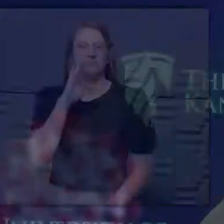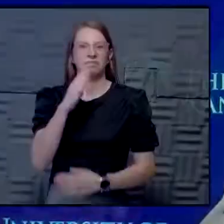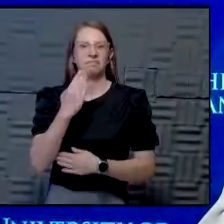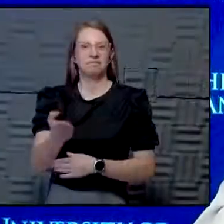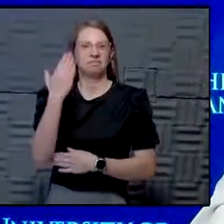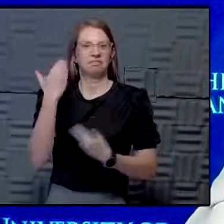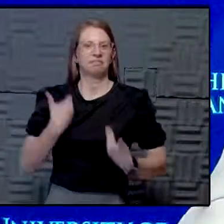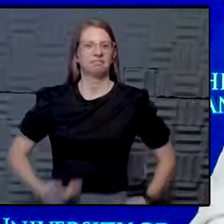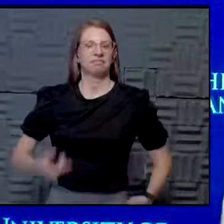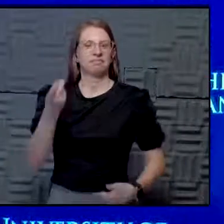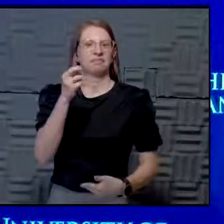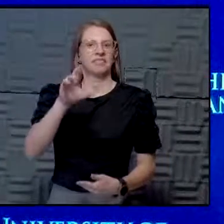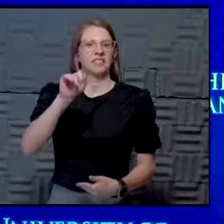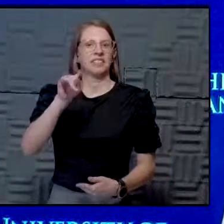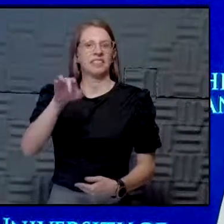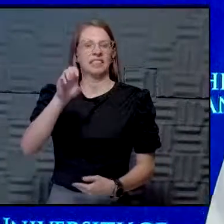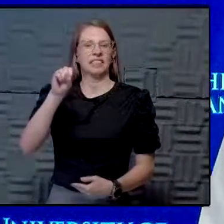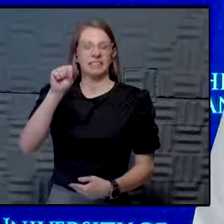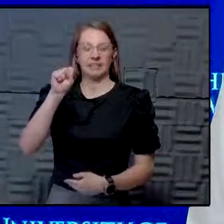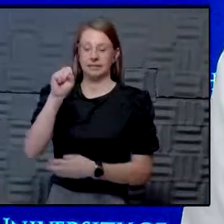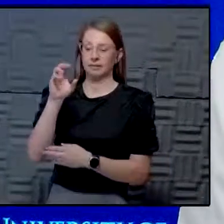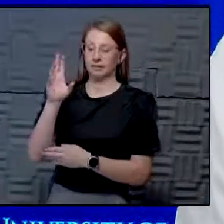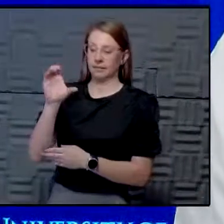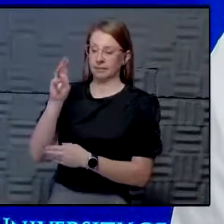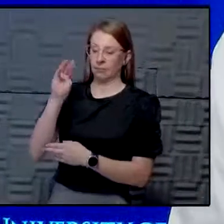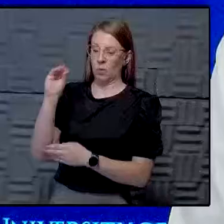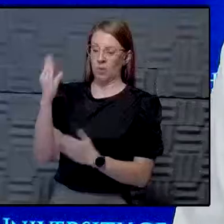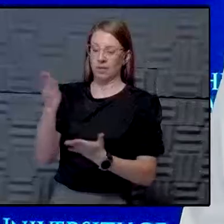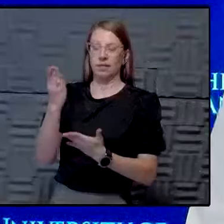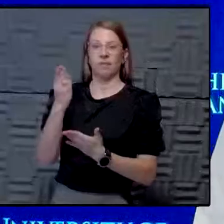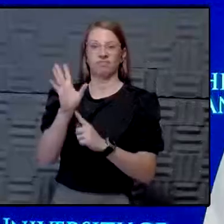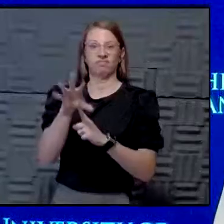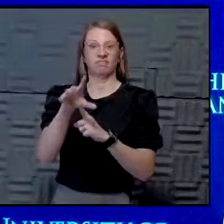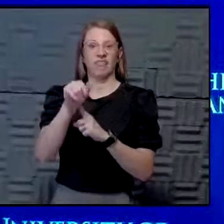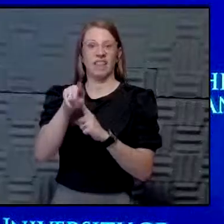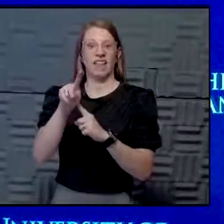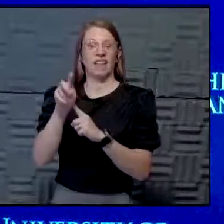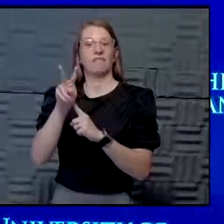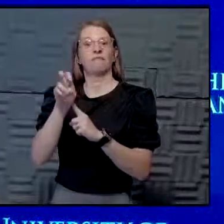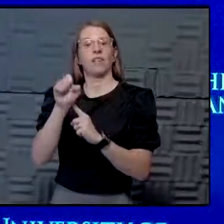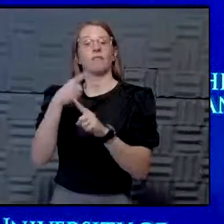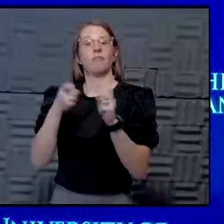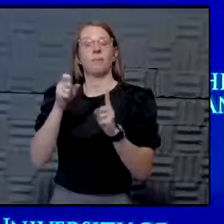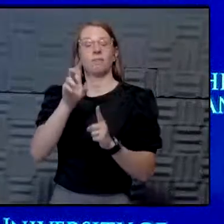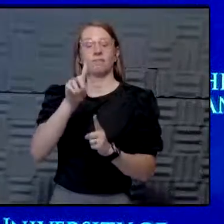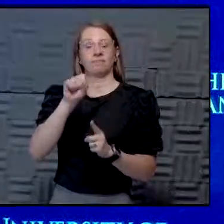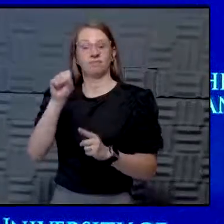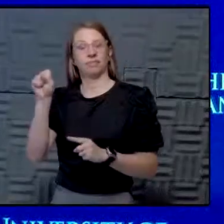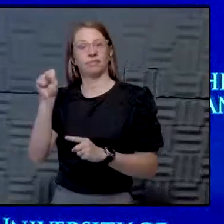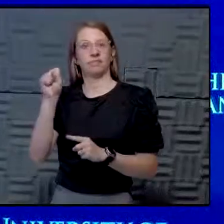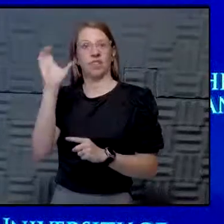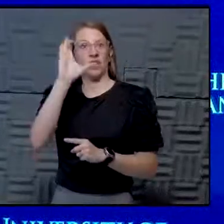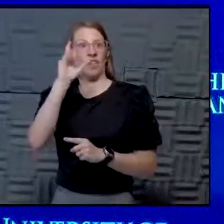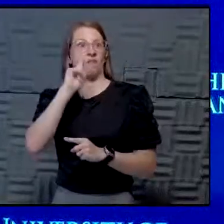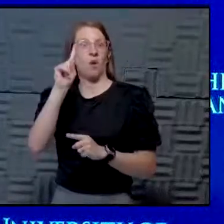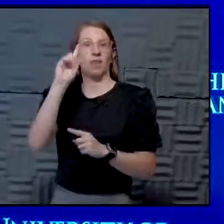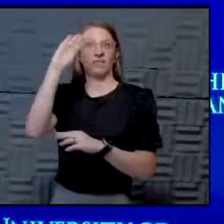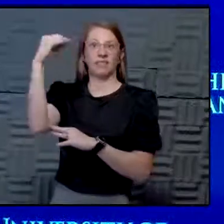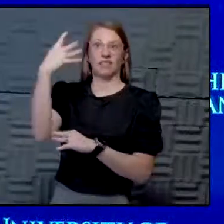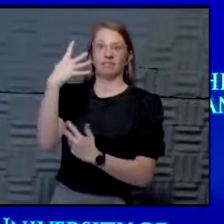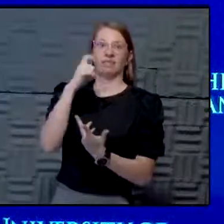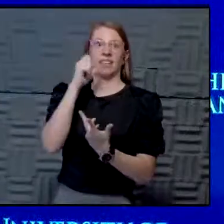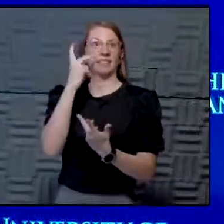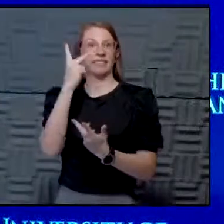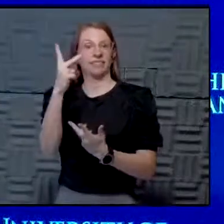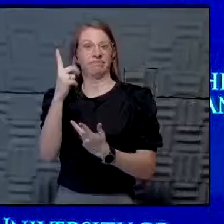Hey, good morning. This is Steve Stites, Chief Medical Officer here at the University of Kansas Health System, broadcasting live with you from the Dall Simons Family Studio, looking for the sun. Not seeing it for the